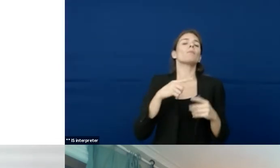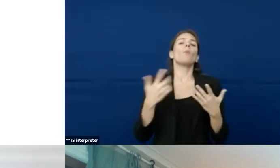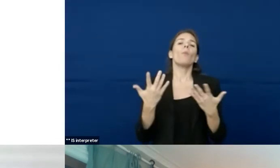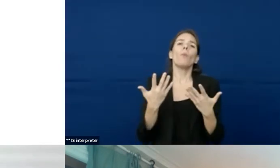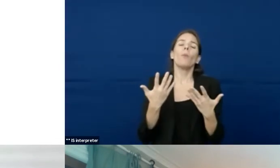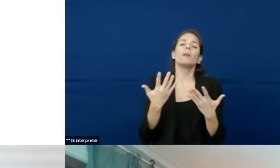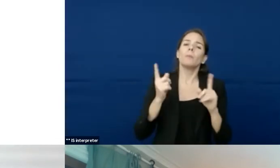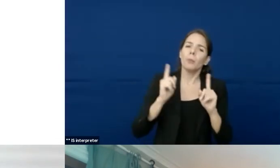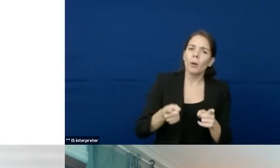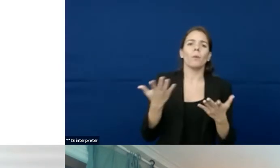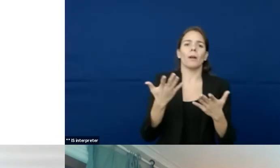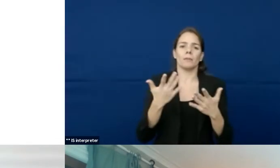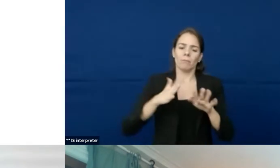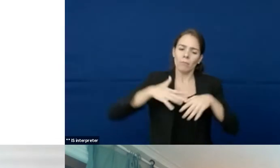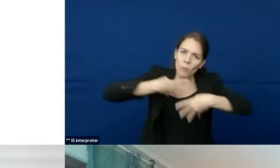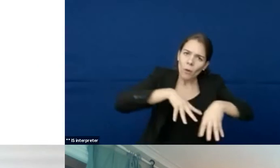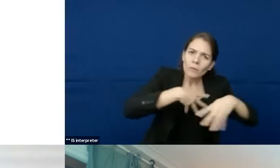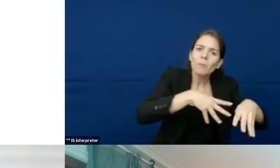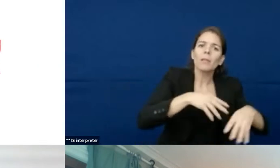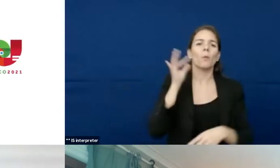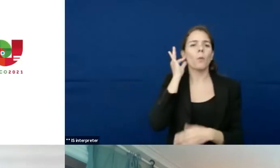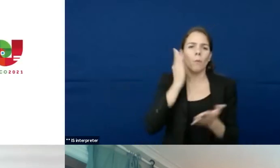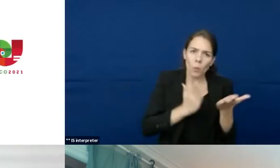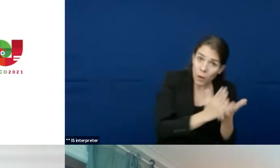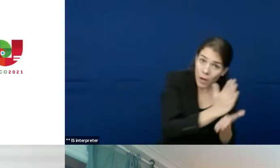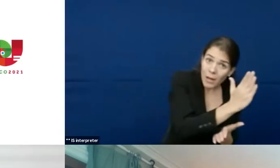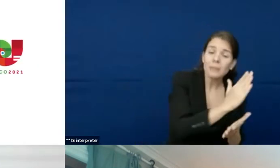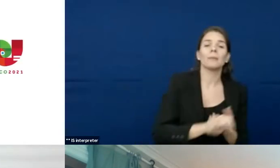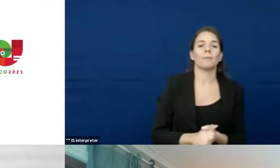our audience in order to